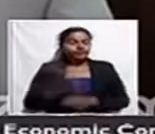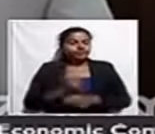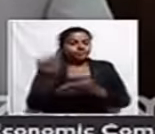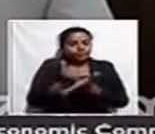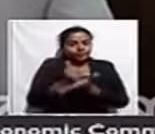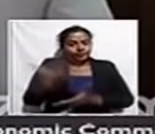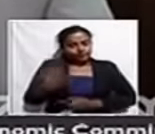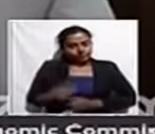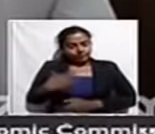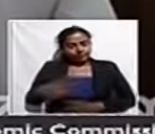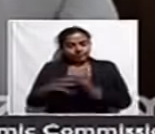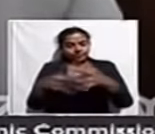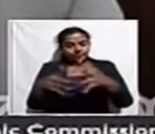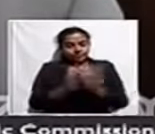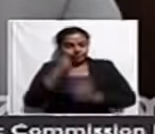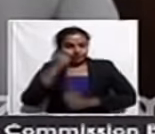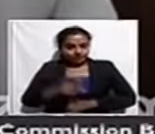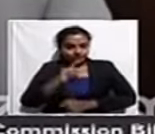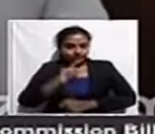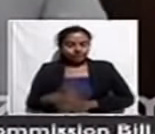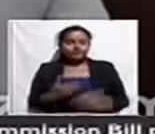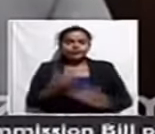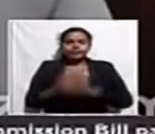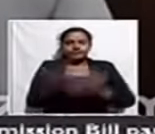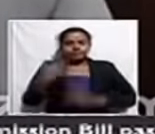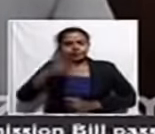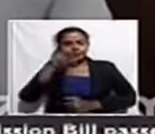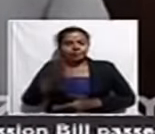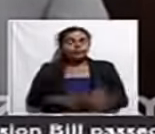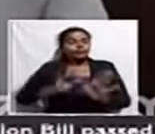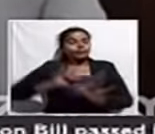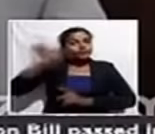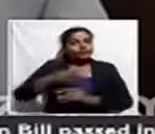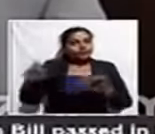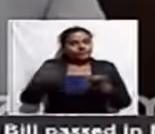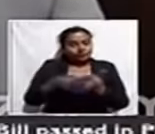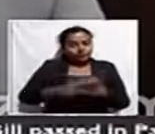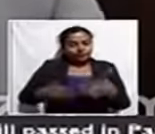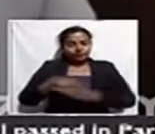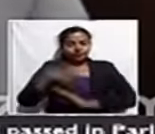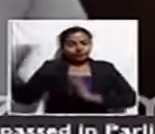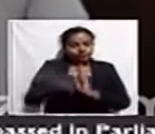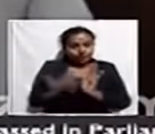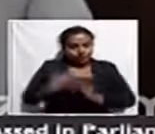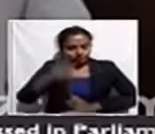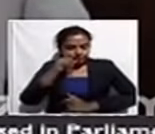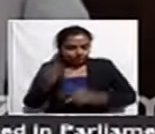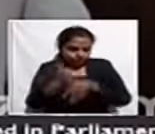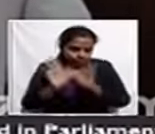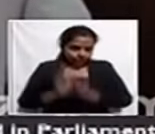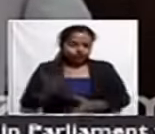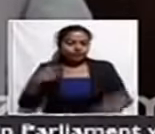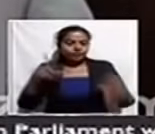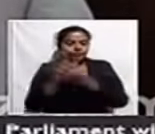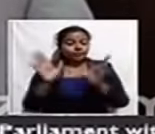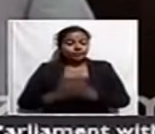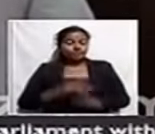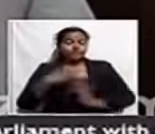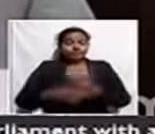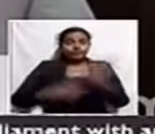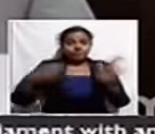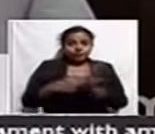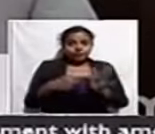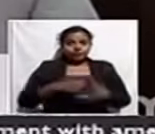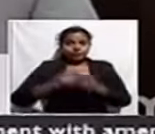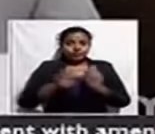are currently underway to increase foreign financing inflows to Sri Lanka, required to meet the country's debt service obligations. The receipts